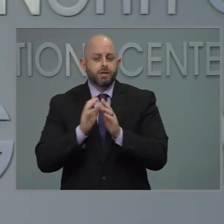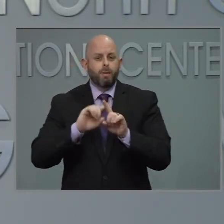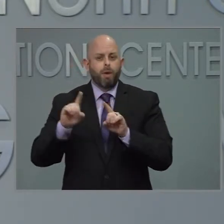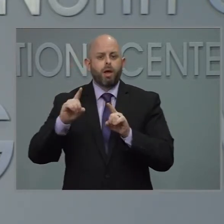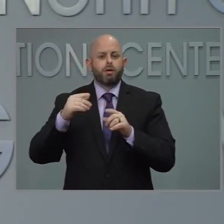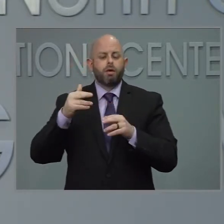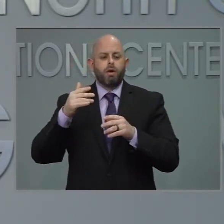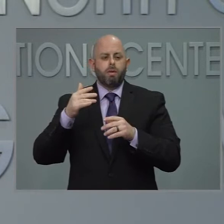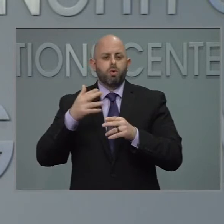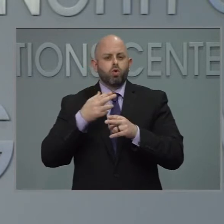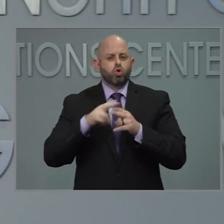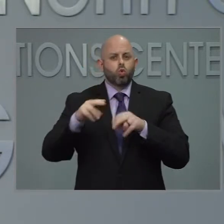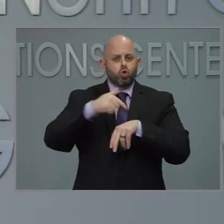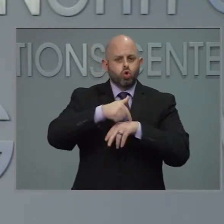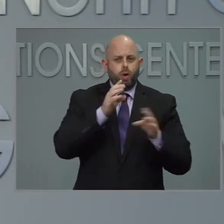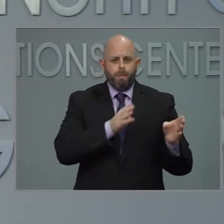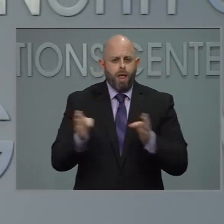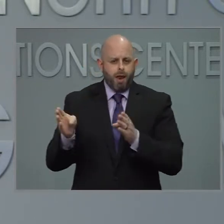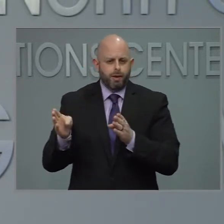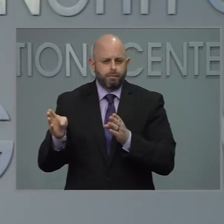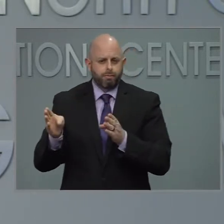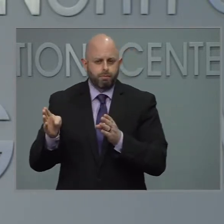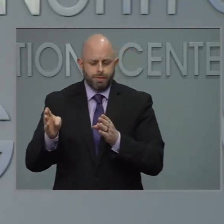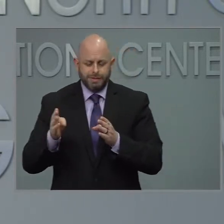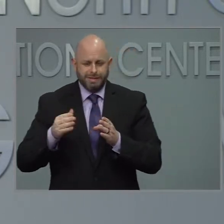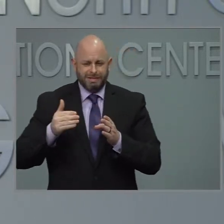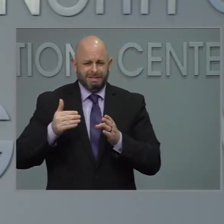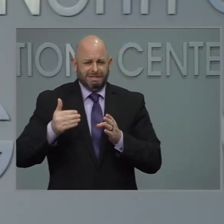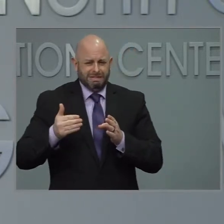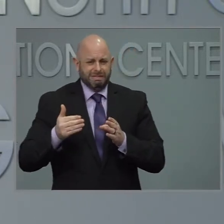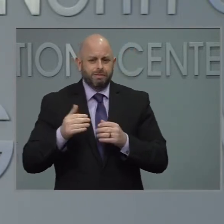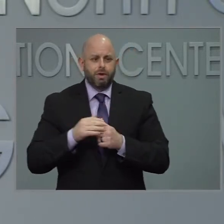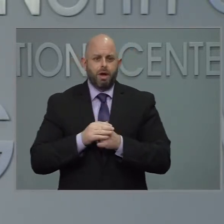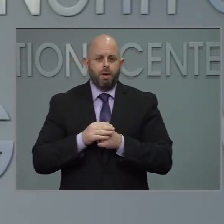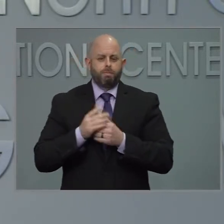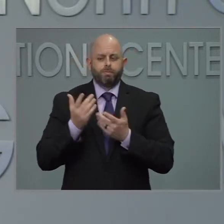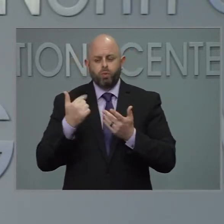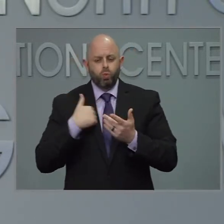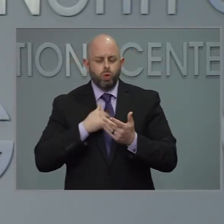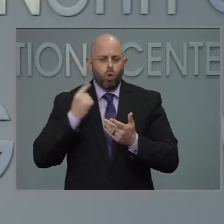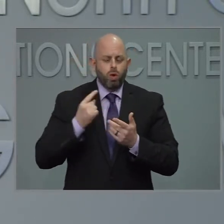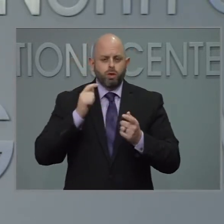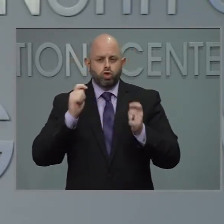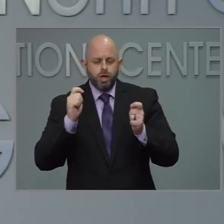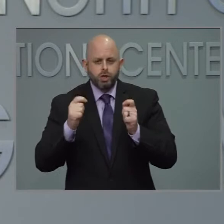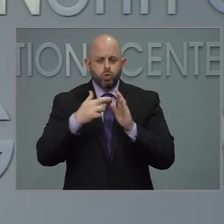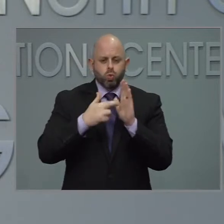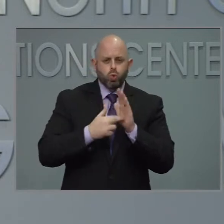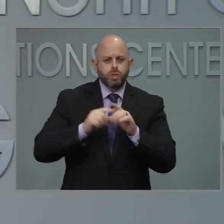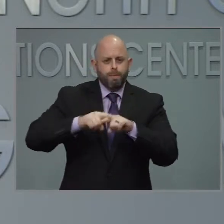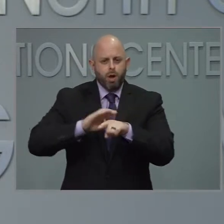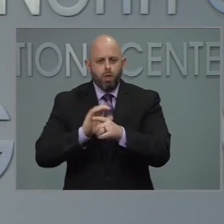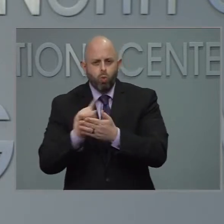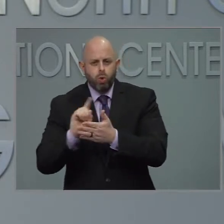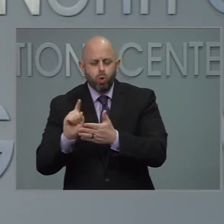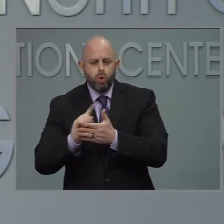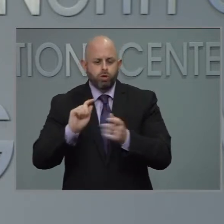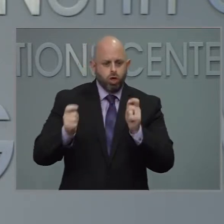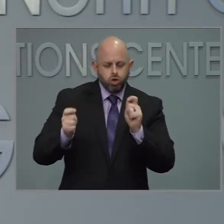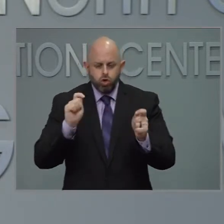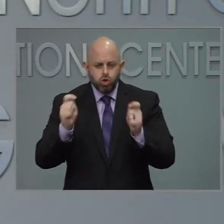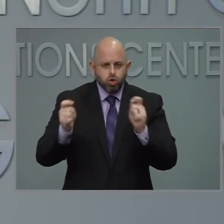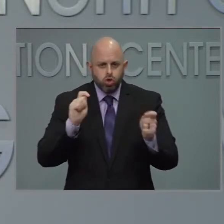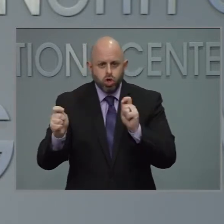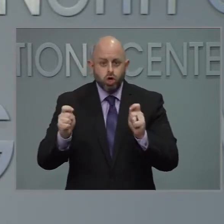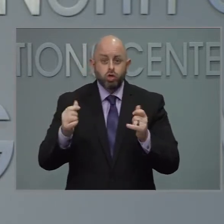short-term planning has been kind of the big theme of the last year or so. It's week by week or a couple of weeks out or a few weeks out. Are we at a point right now